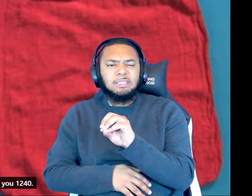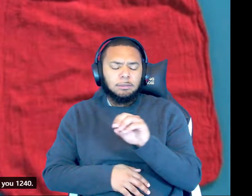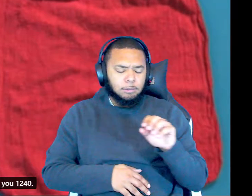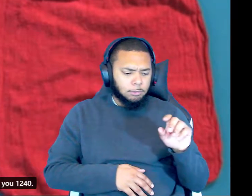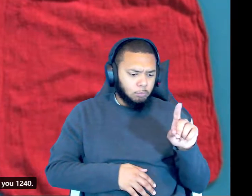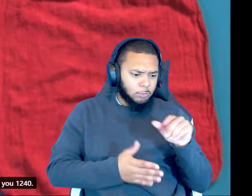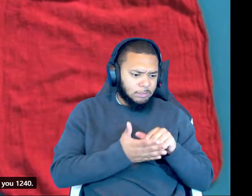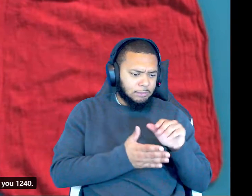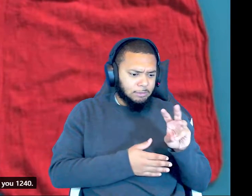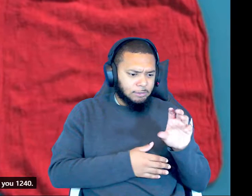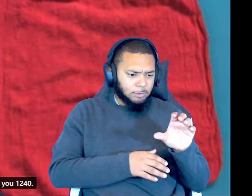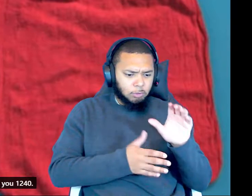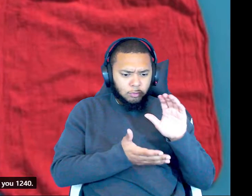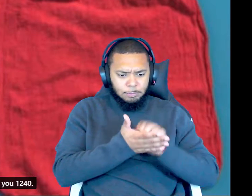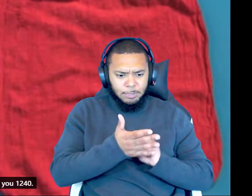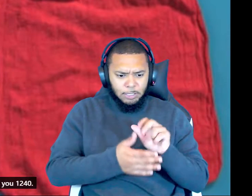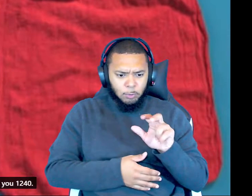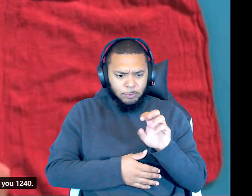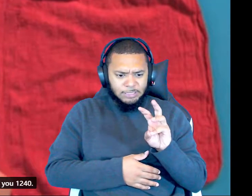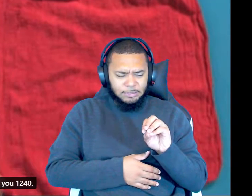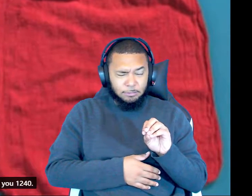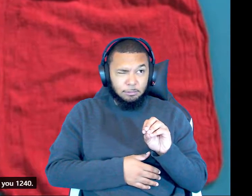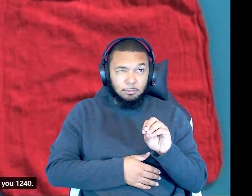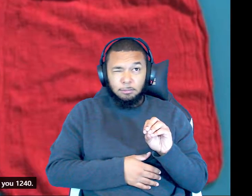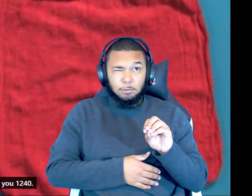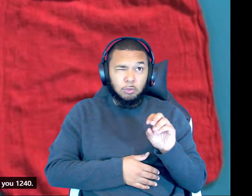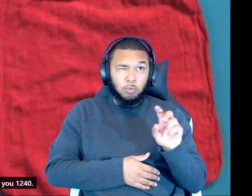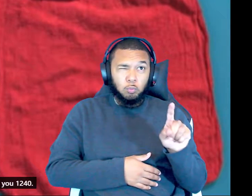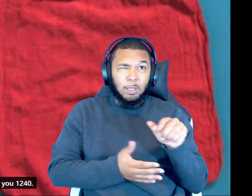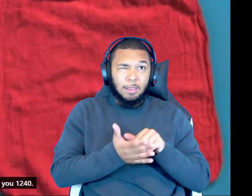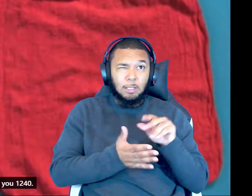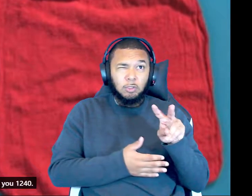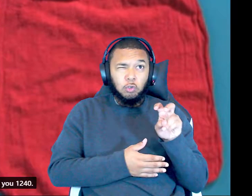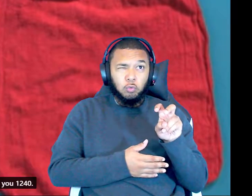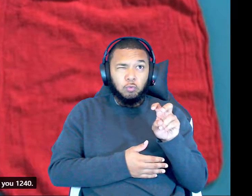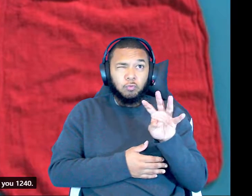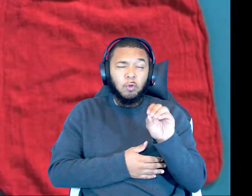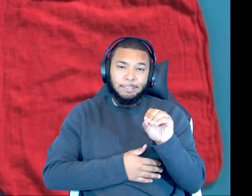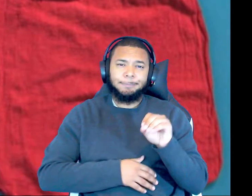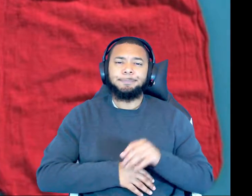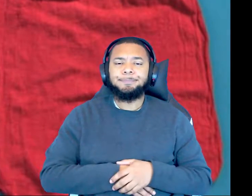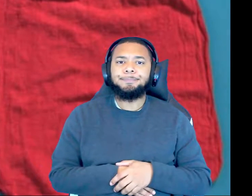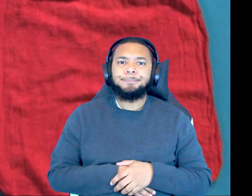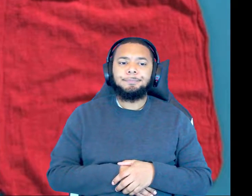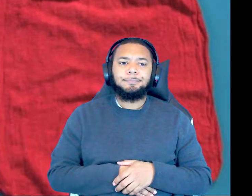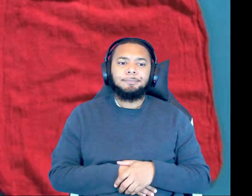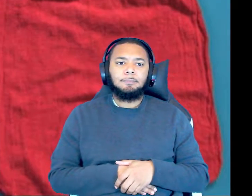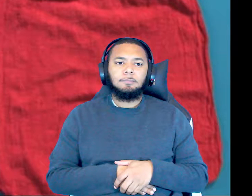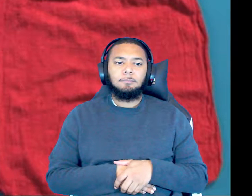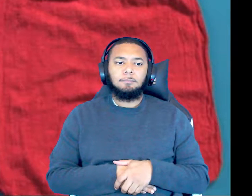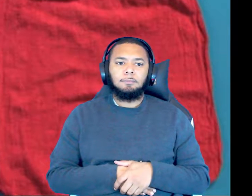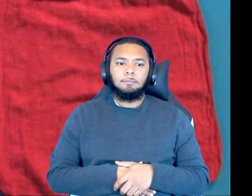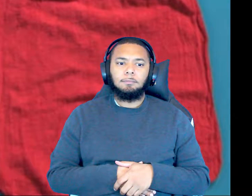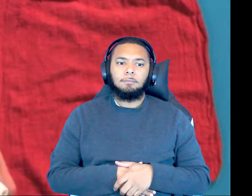less 1,600 is going to give you 1,240.